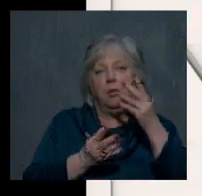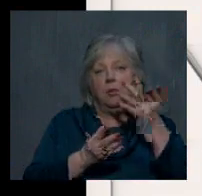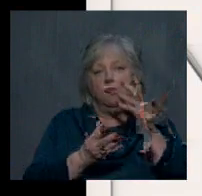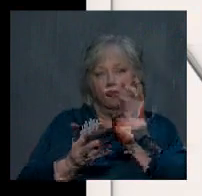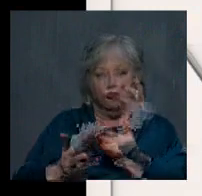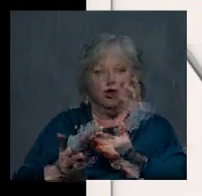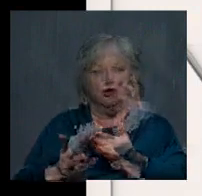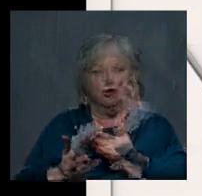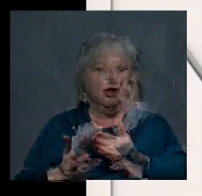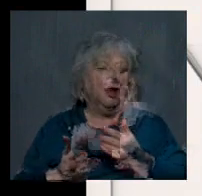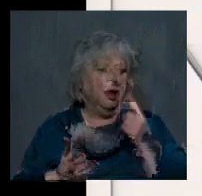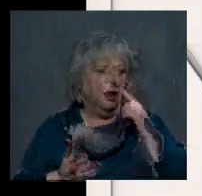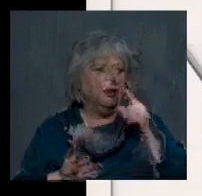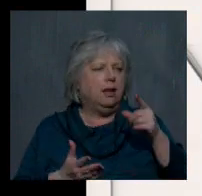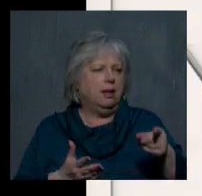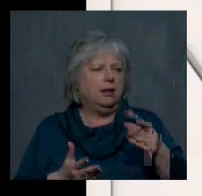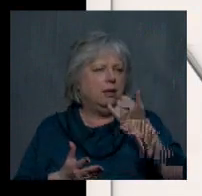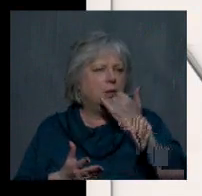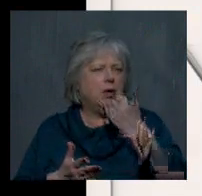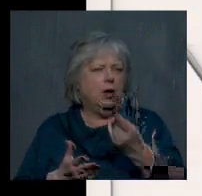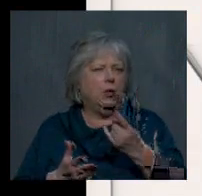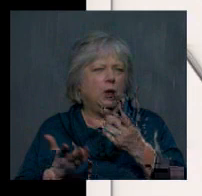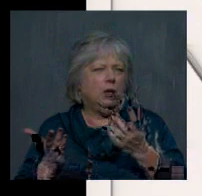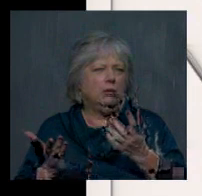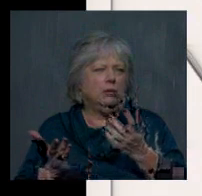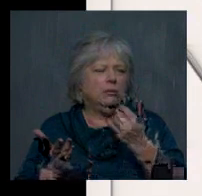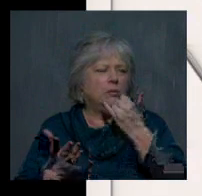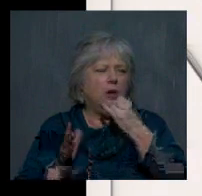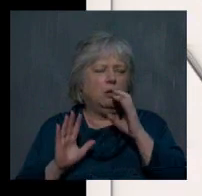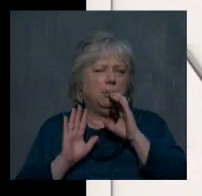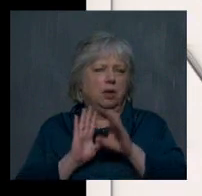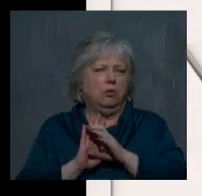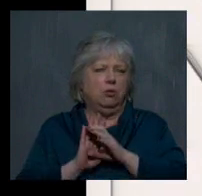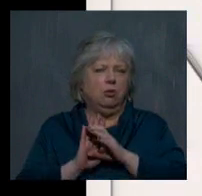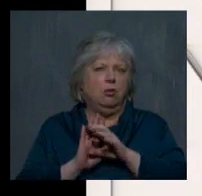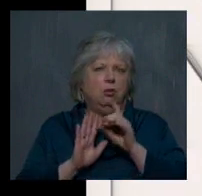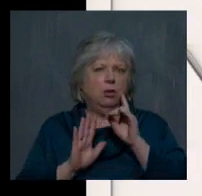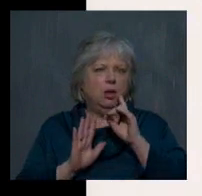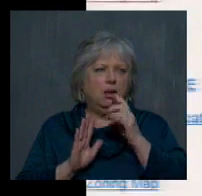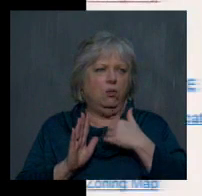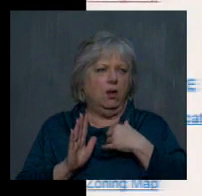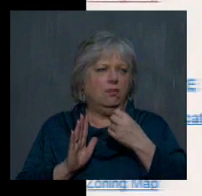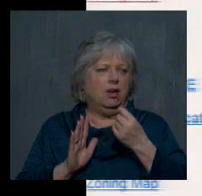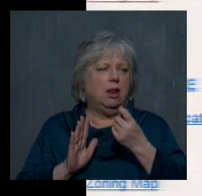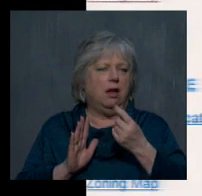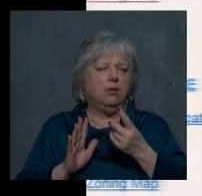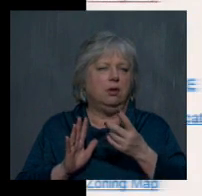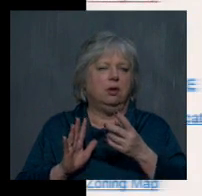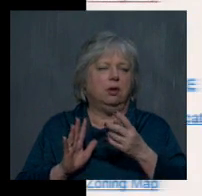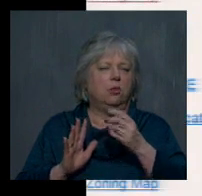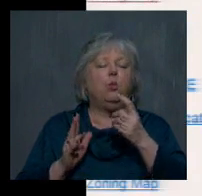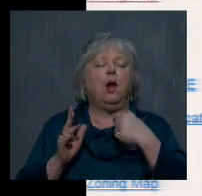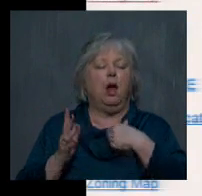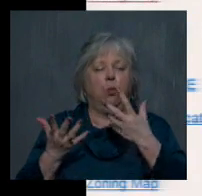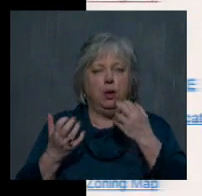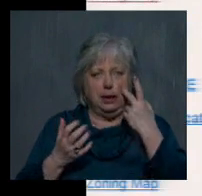Applicant, Wrong one, Scott. I've got 11. 11 This was- is